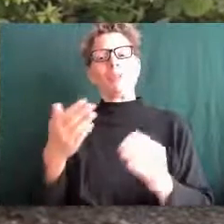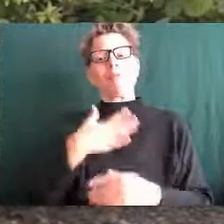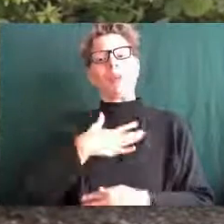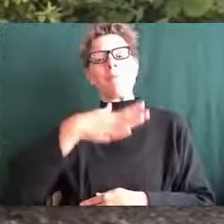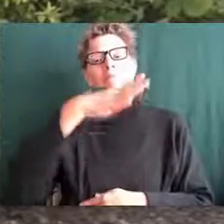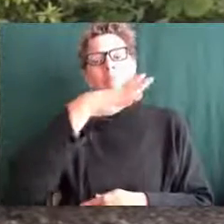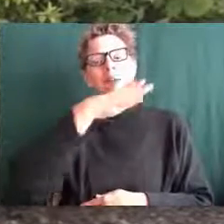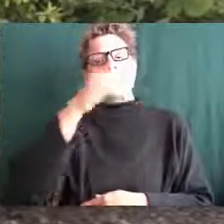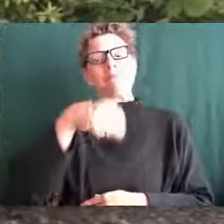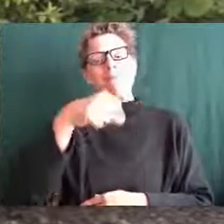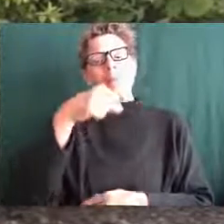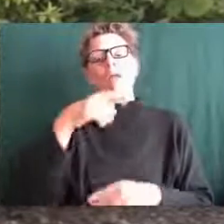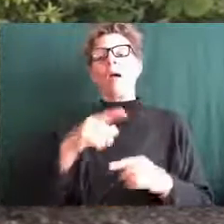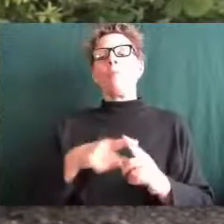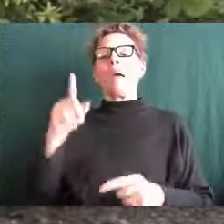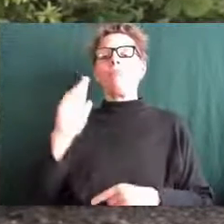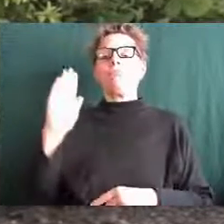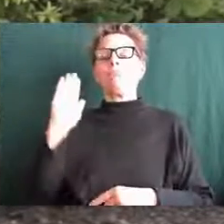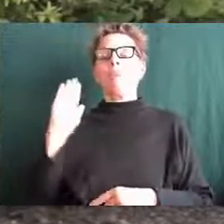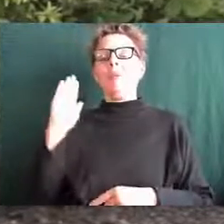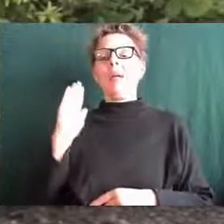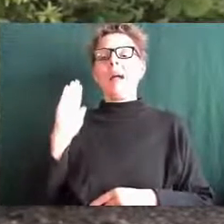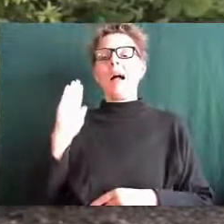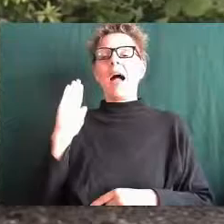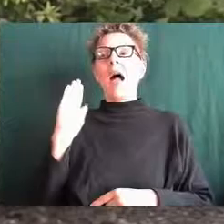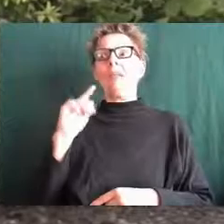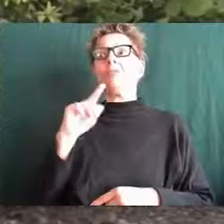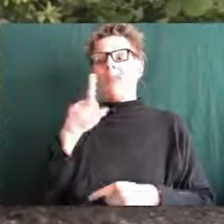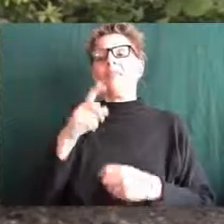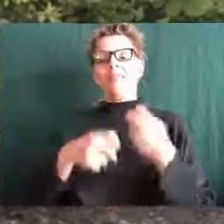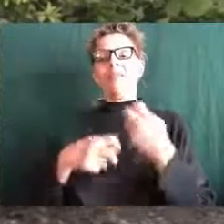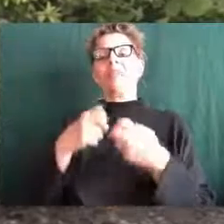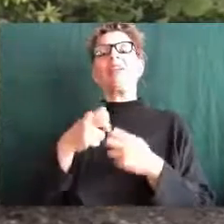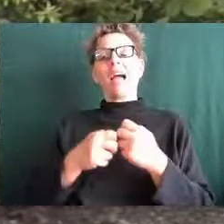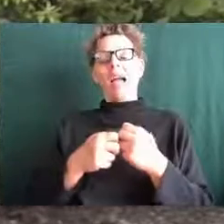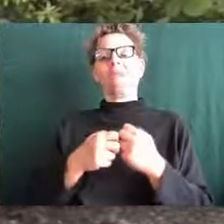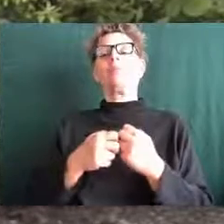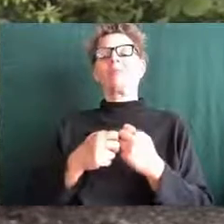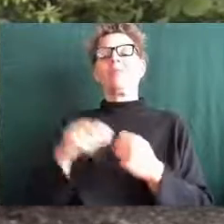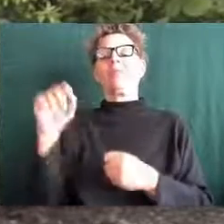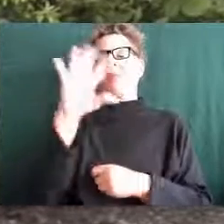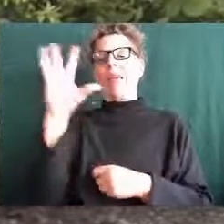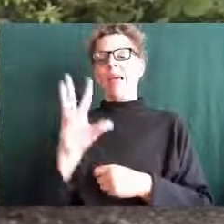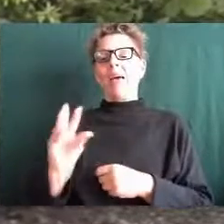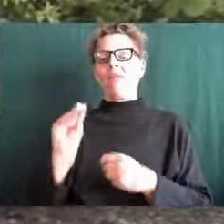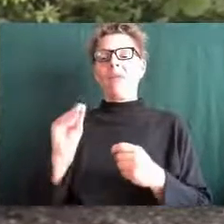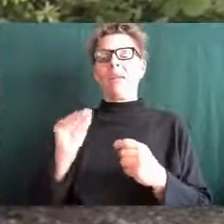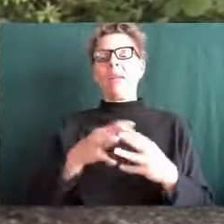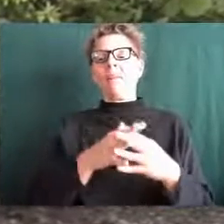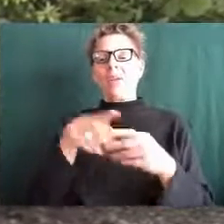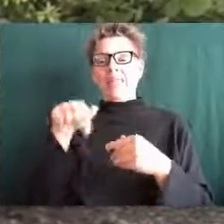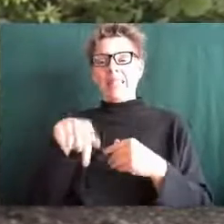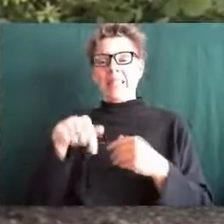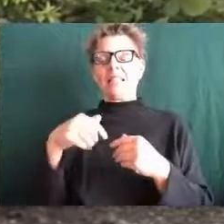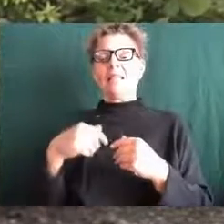knowing that she probably went through, I know she did. If you're African American in this country, you probably did go